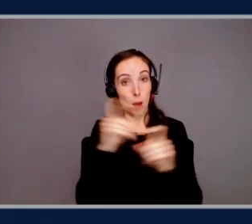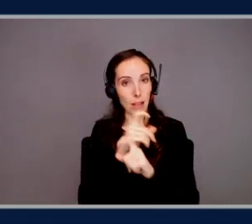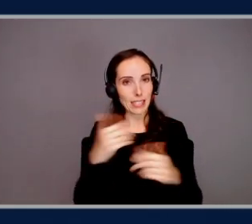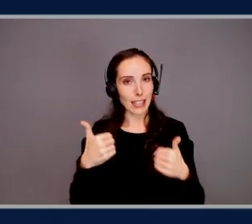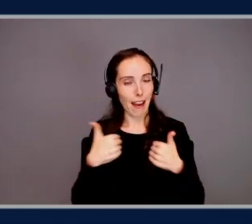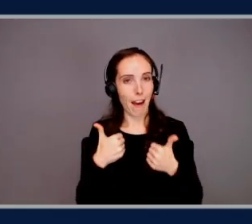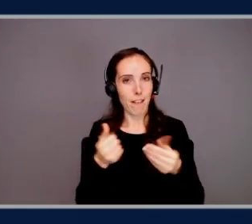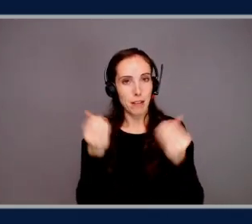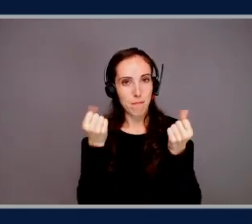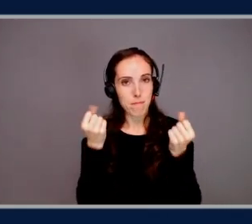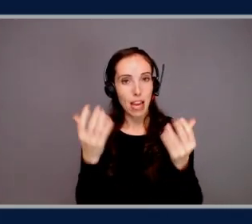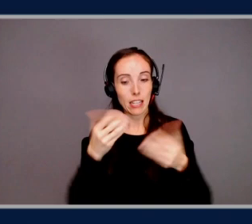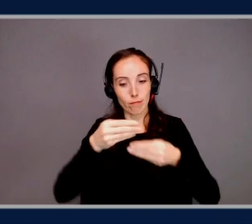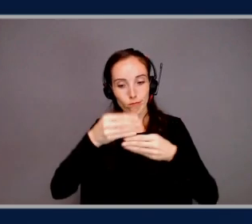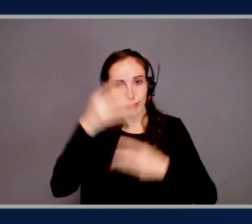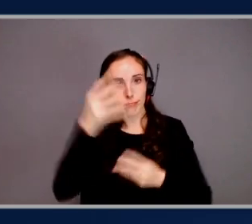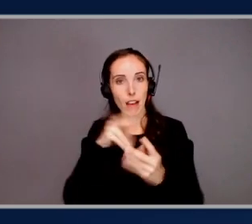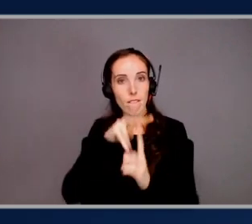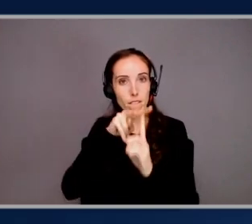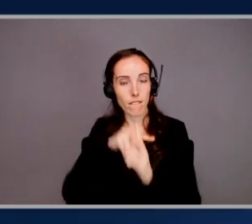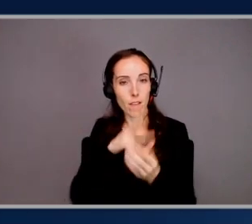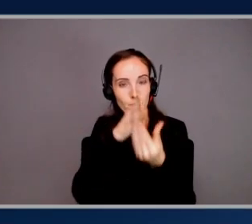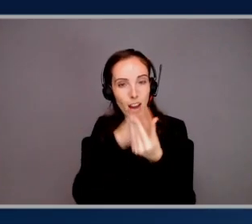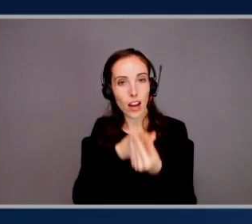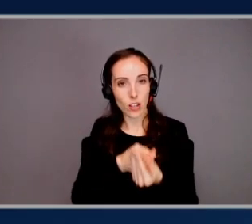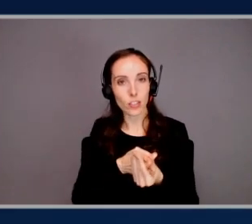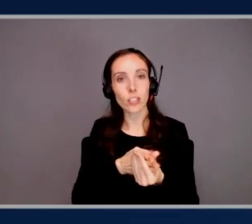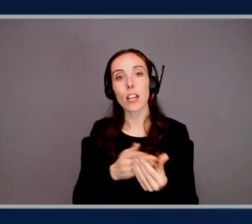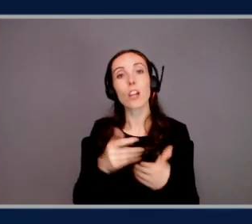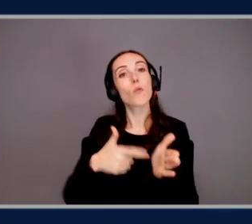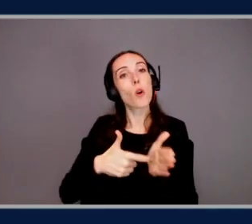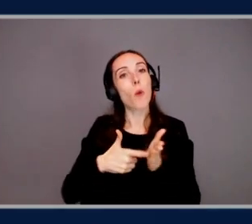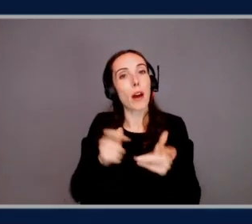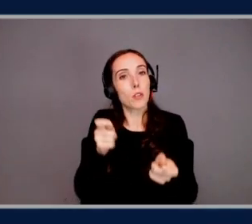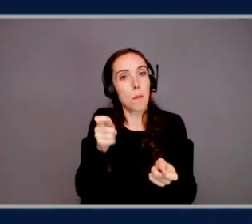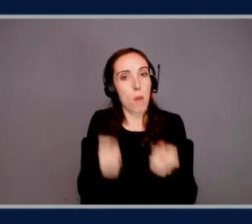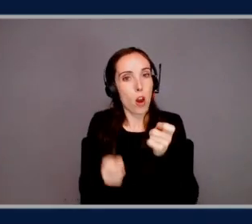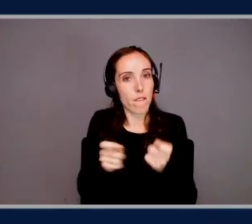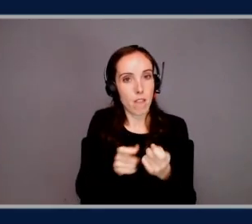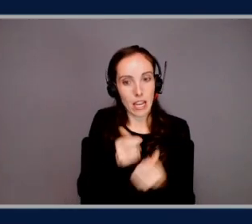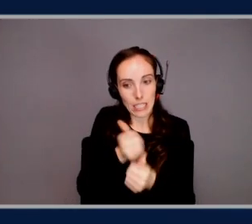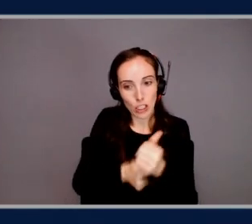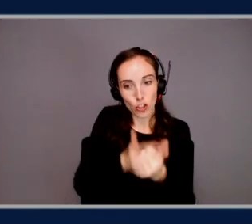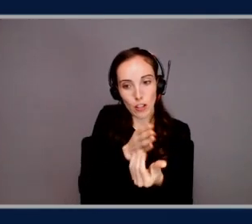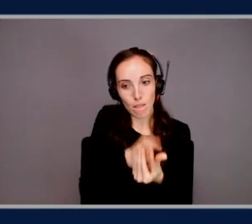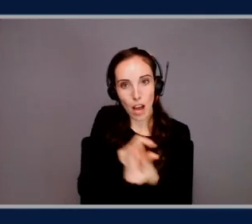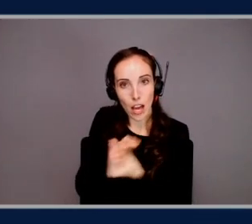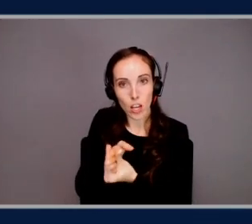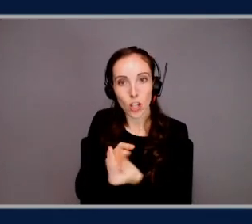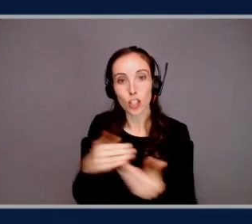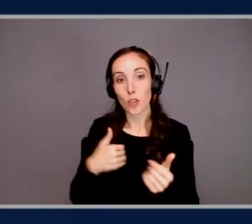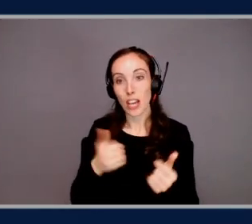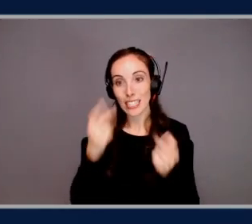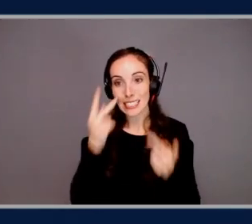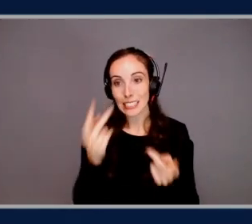project. And implementing this feature requires modifying many of those files. So you can see this multi-step thoughts as it works through, okay, there's